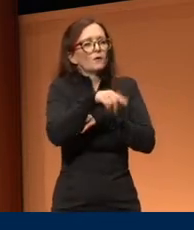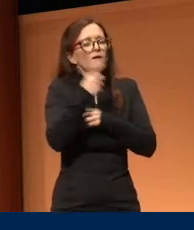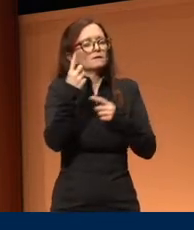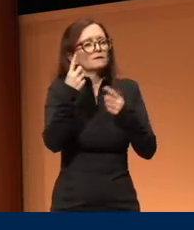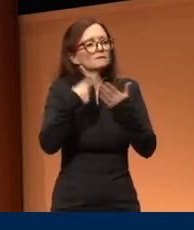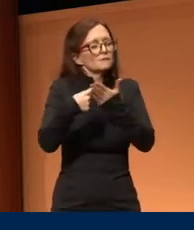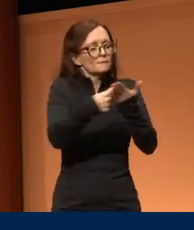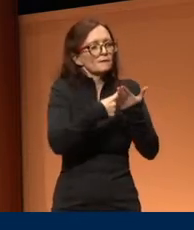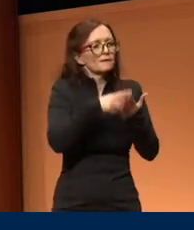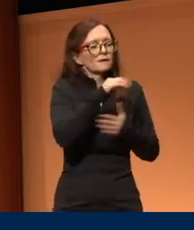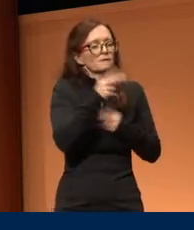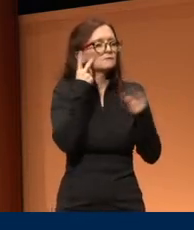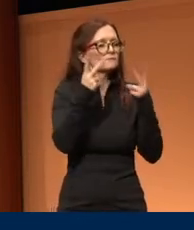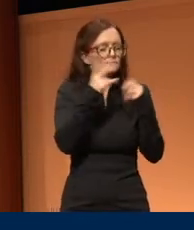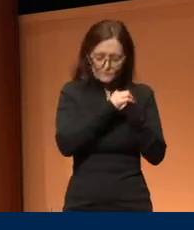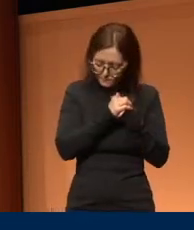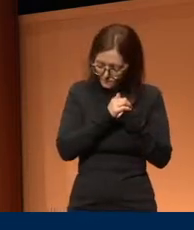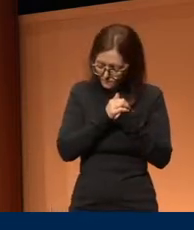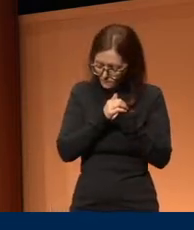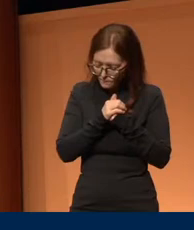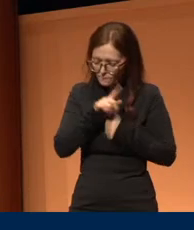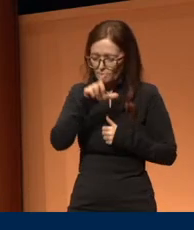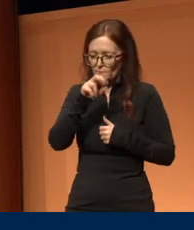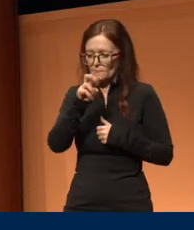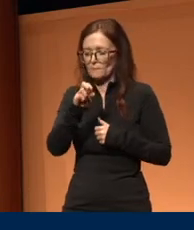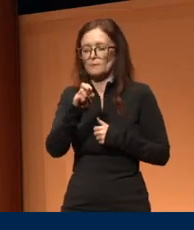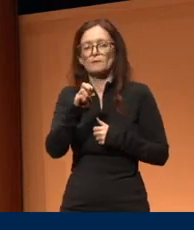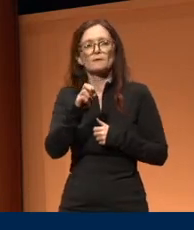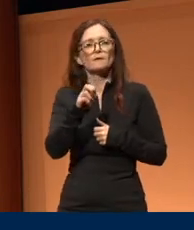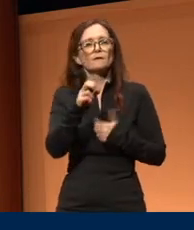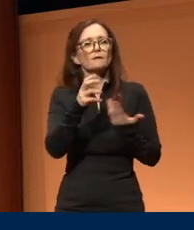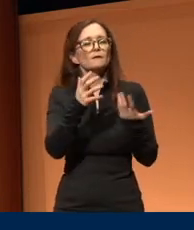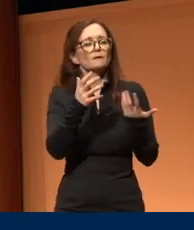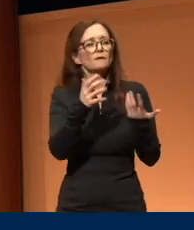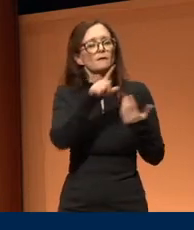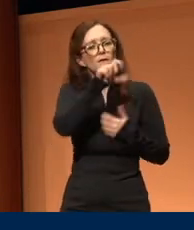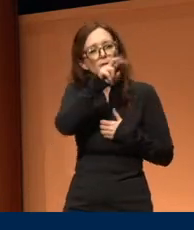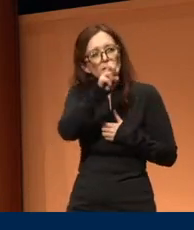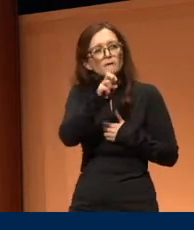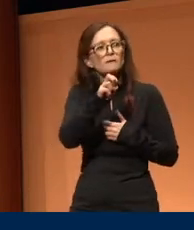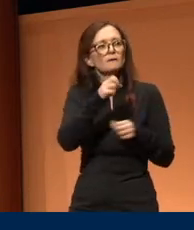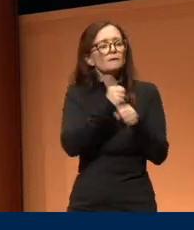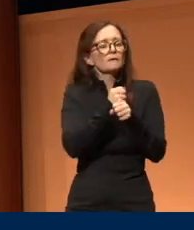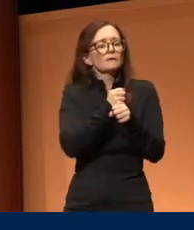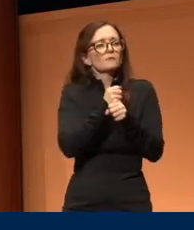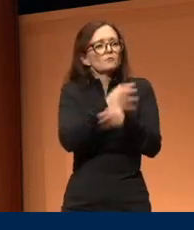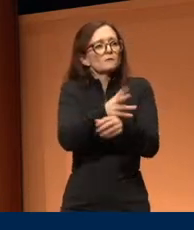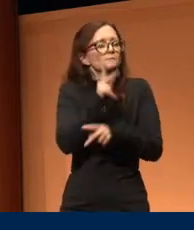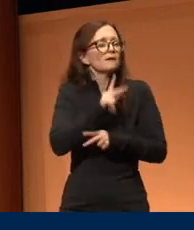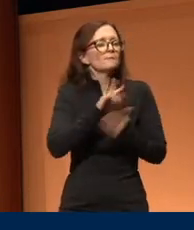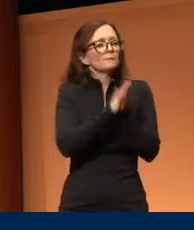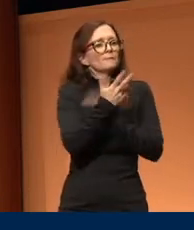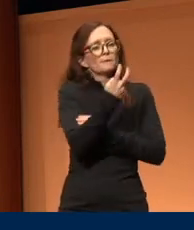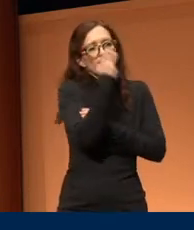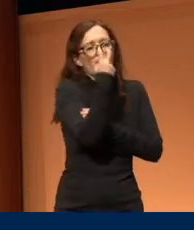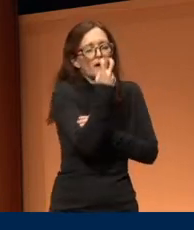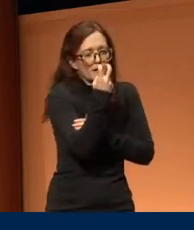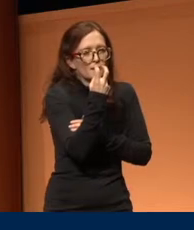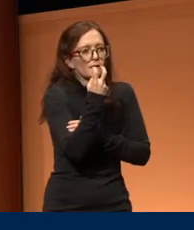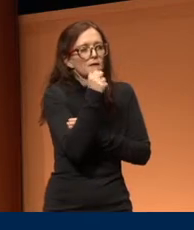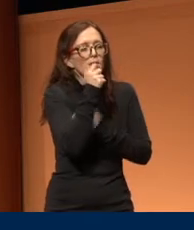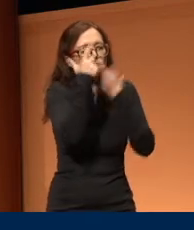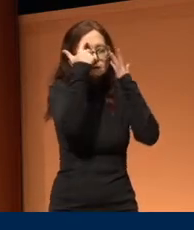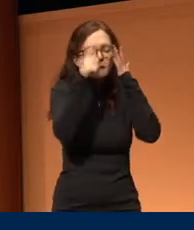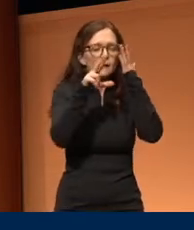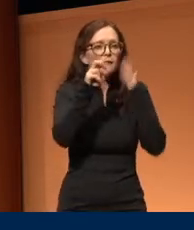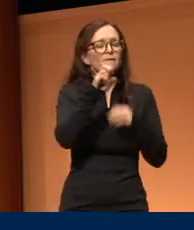two observed cases I reported on. Love is blind, as the saying goes, and love makes people blind. Can we not suspect that love